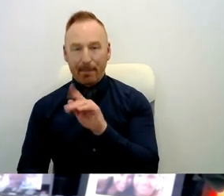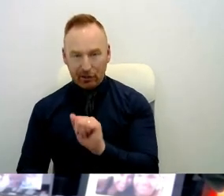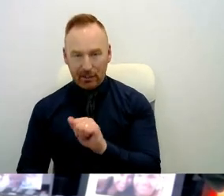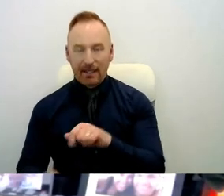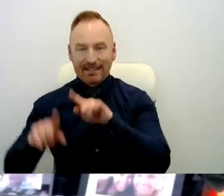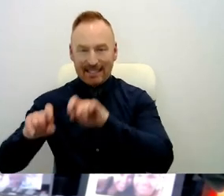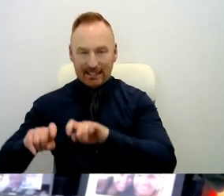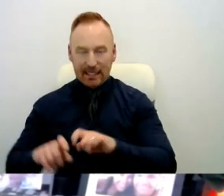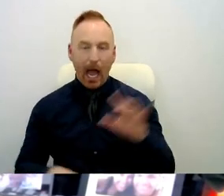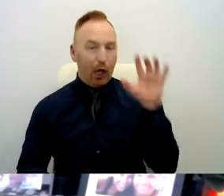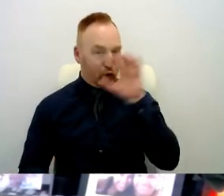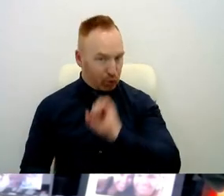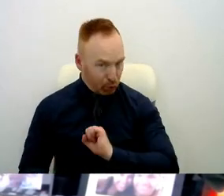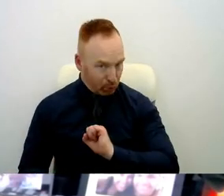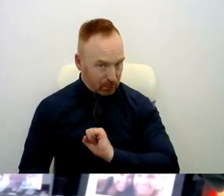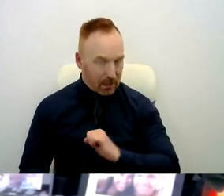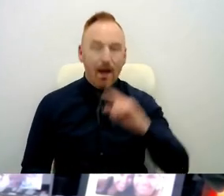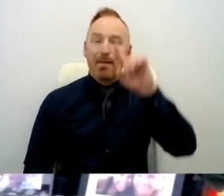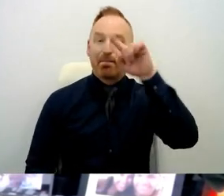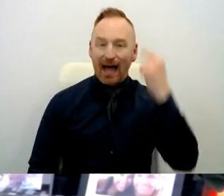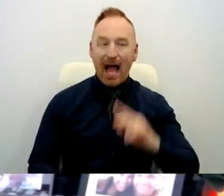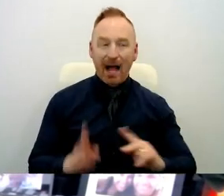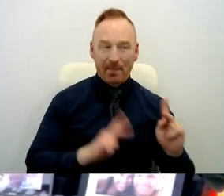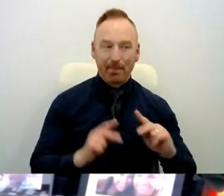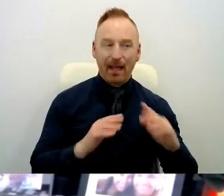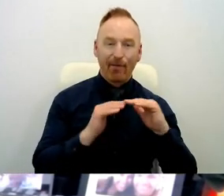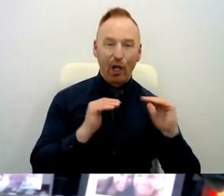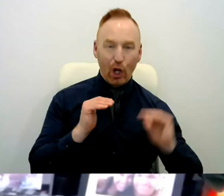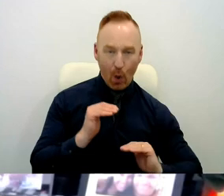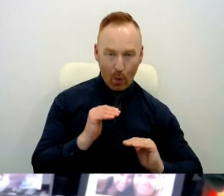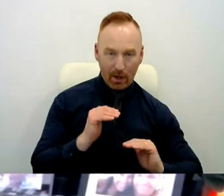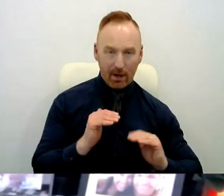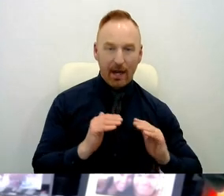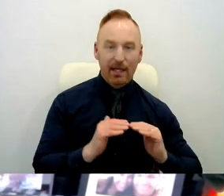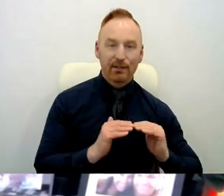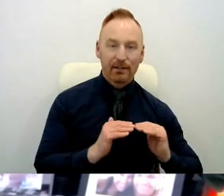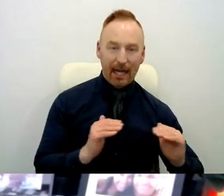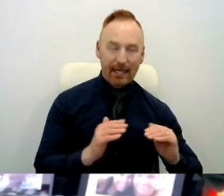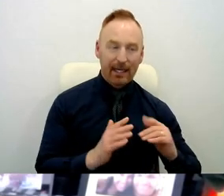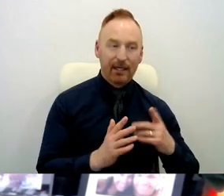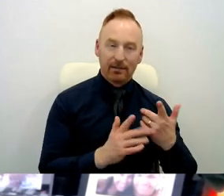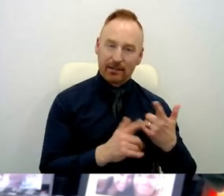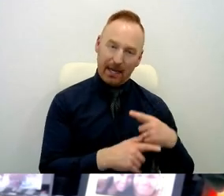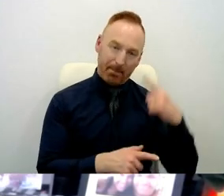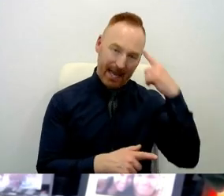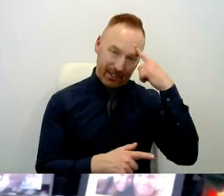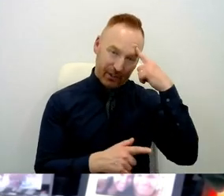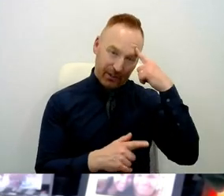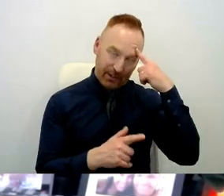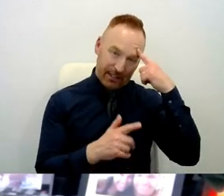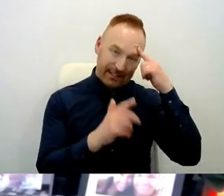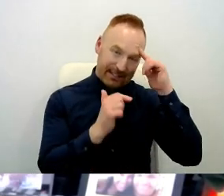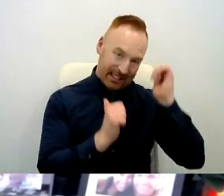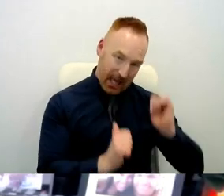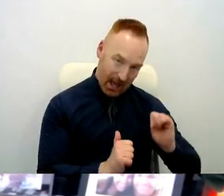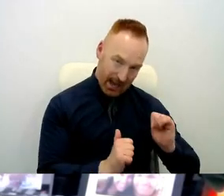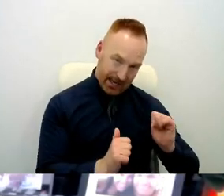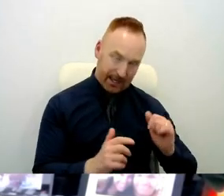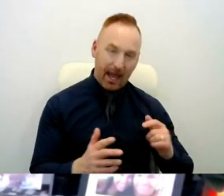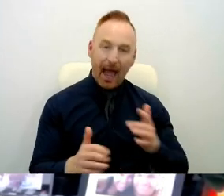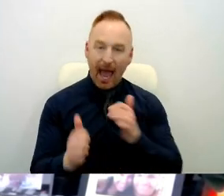assumed that Black people have a lower cognitive baseline score, making it harder for them to show mental declines linked to